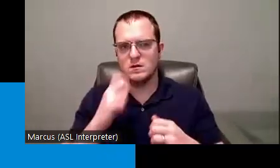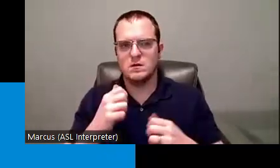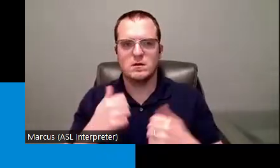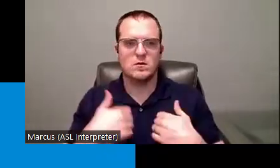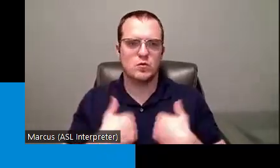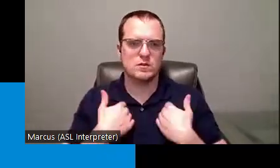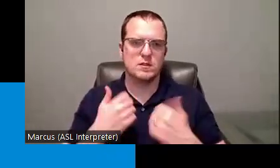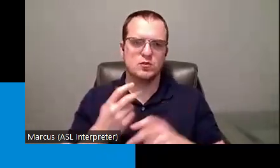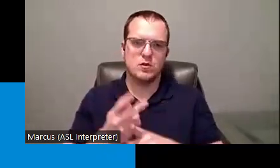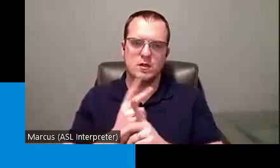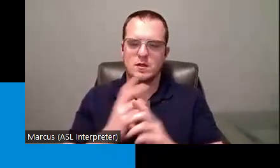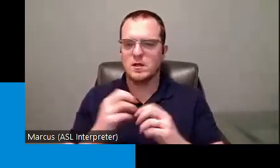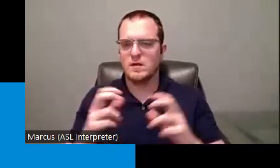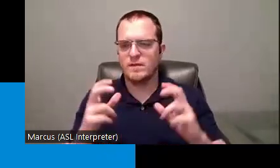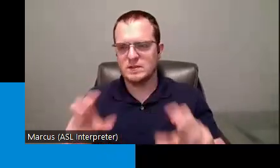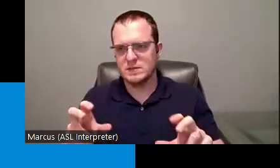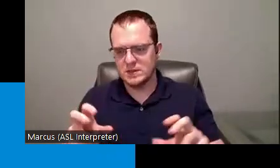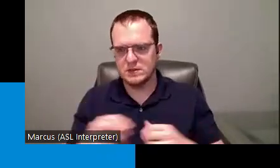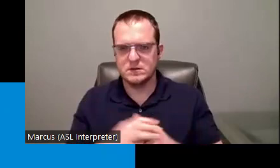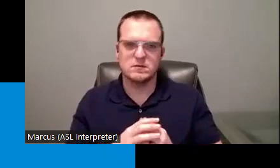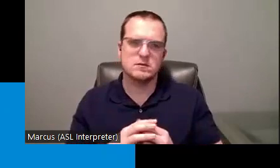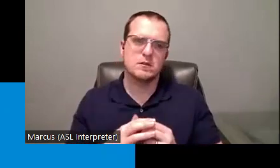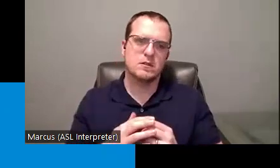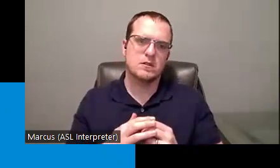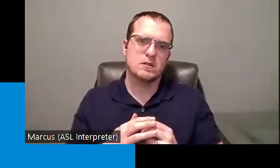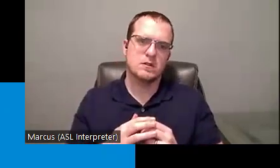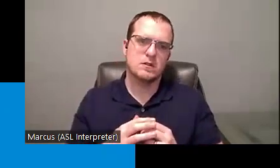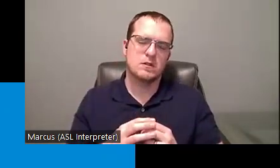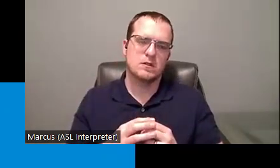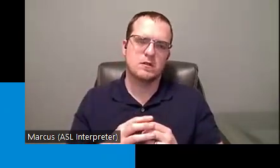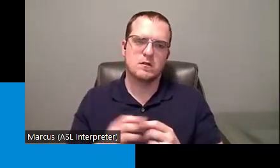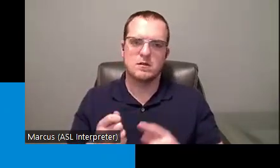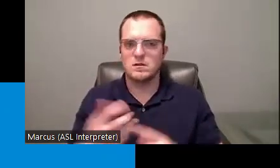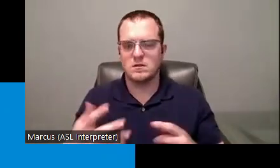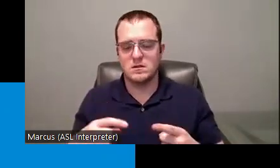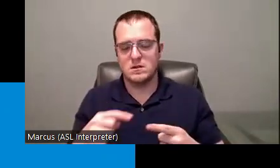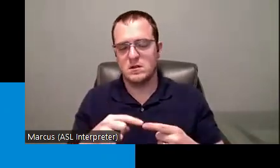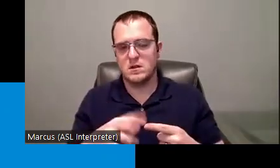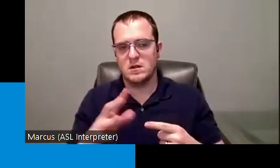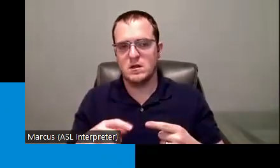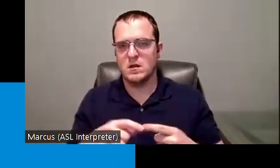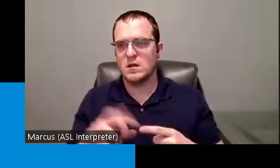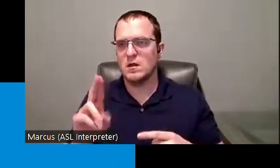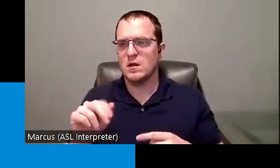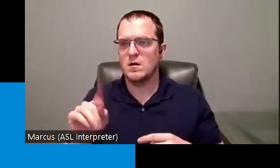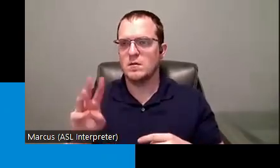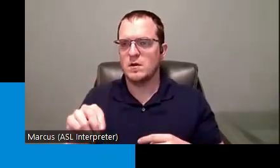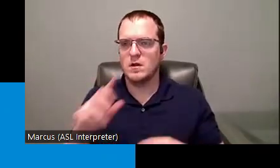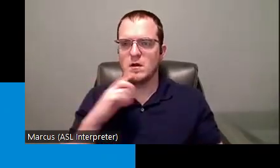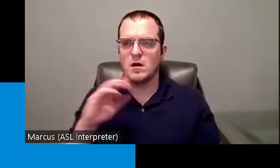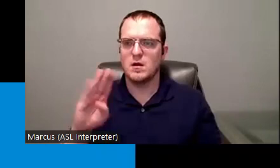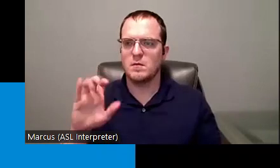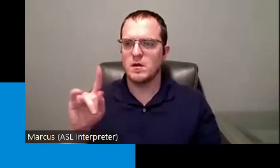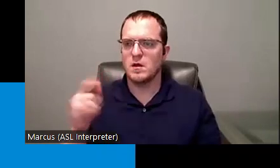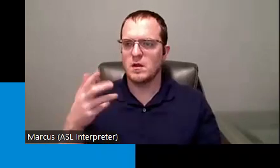lending and investments. The first item on that part of the agenda is in Uptown for Bethlehem Haven, and joining